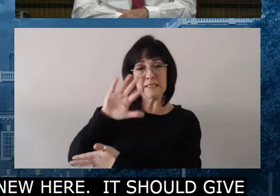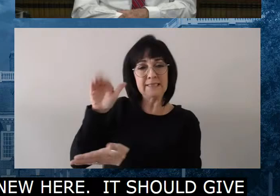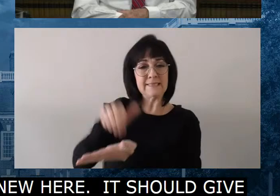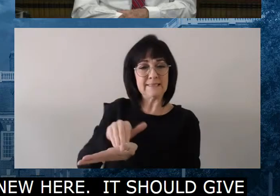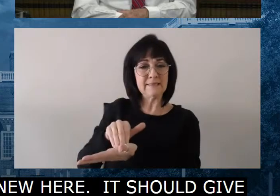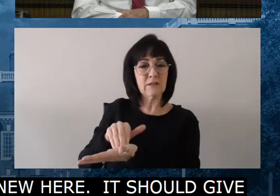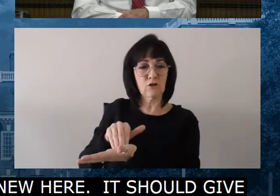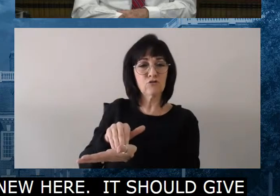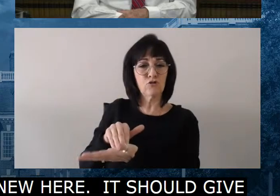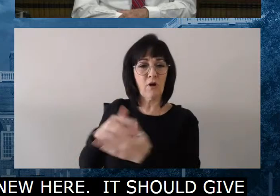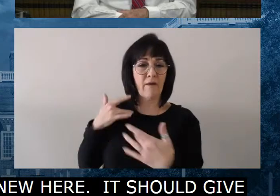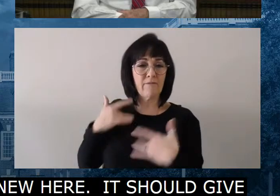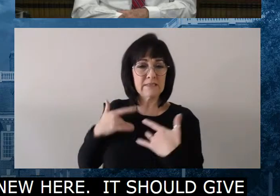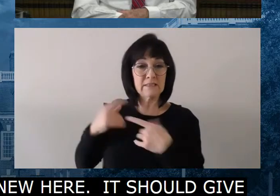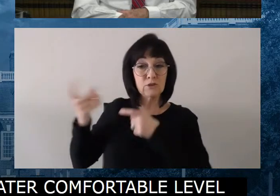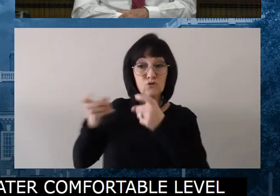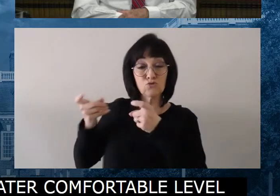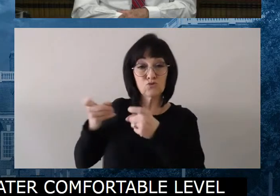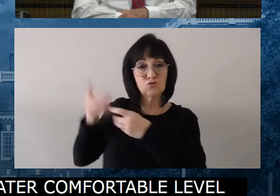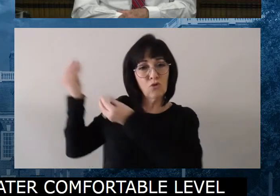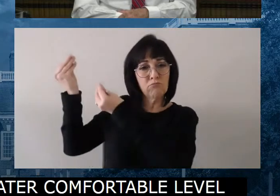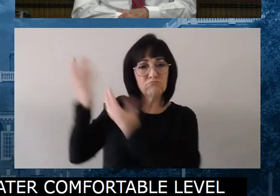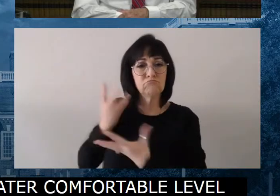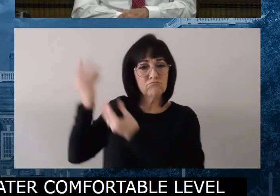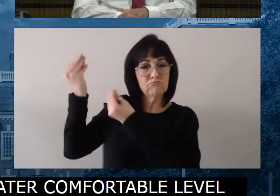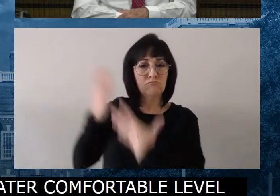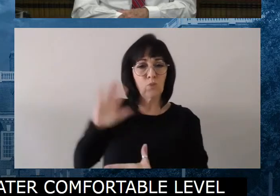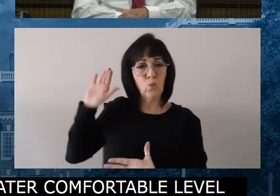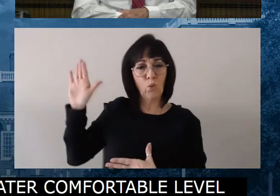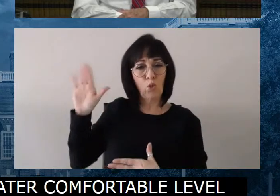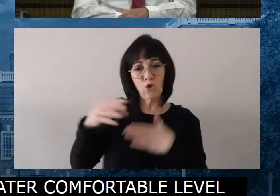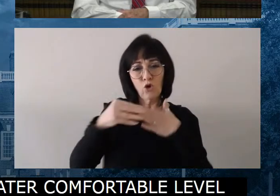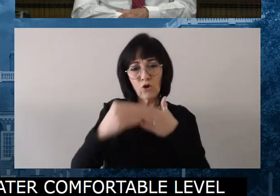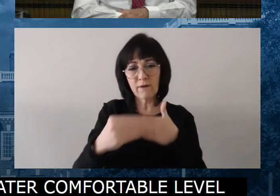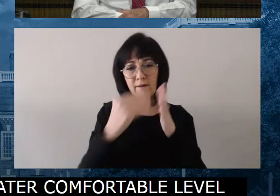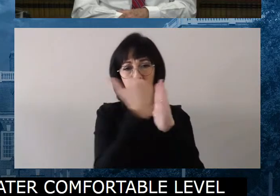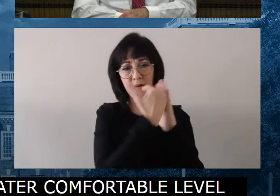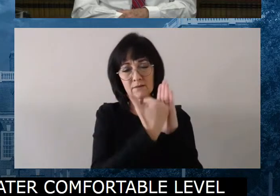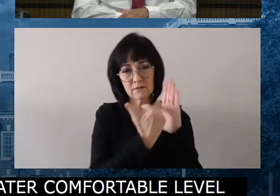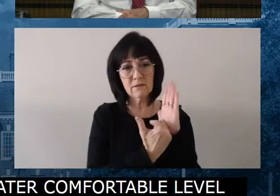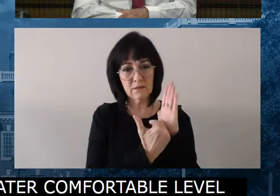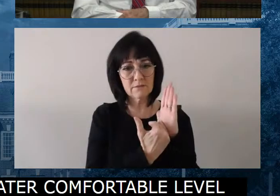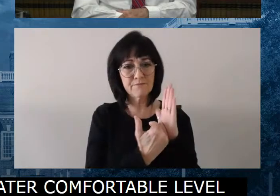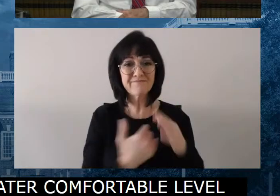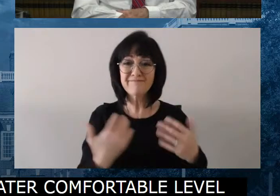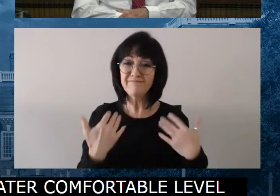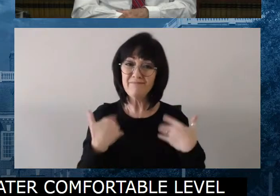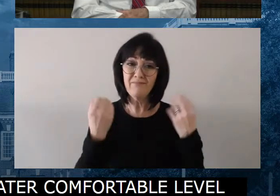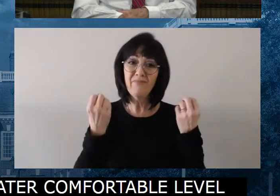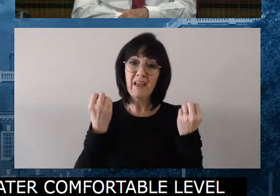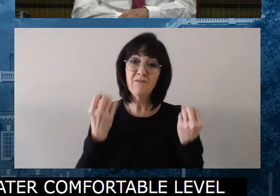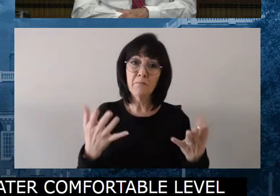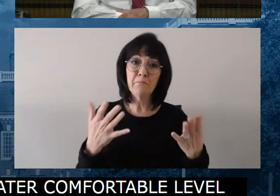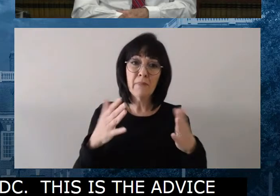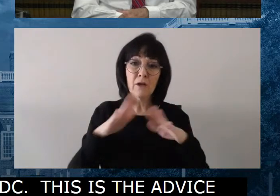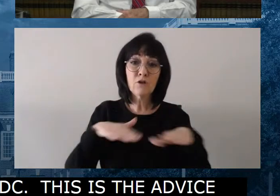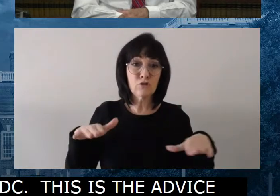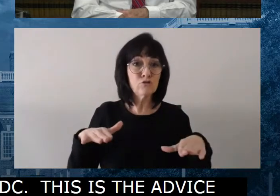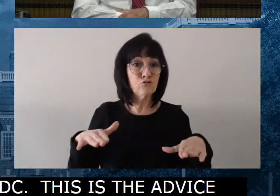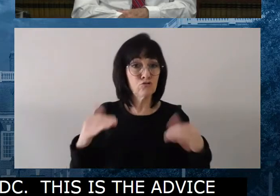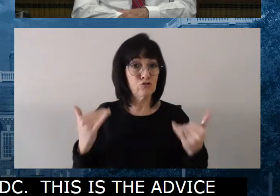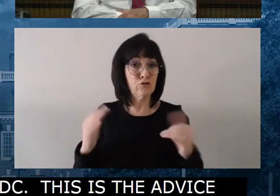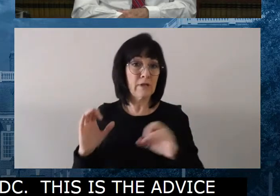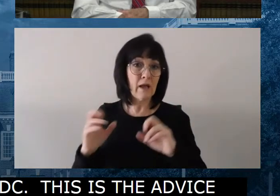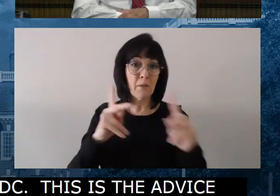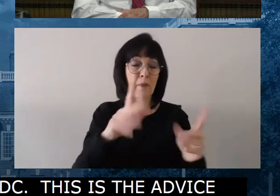ago, and we've got a lot of children doing in-person instruction, particularly those younger children in elementary school, children